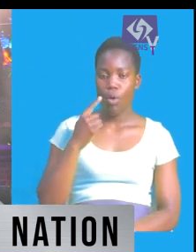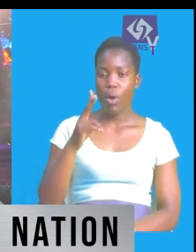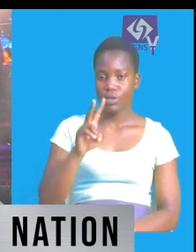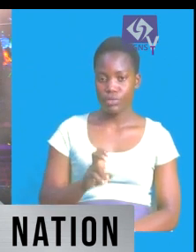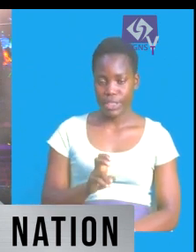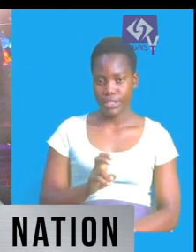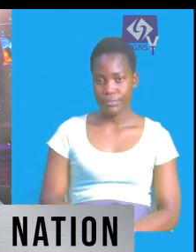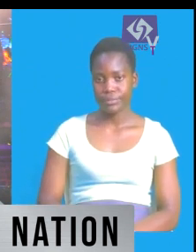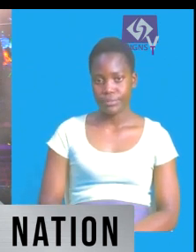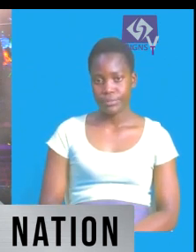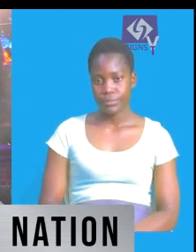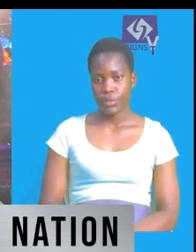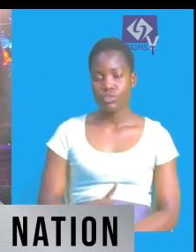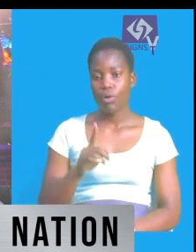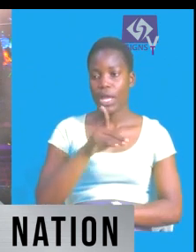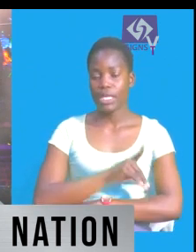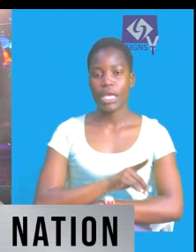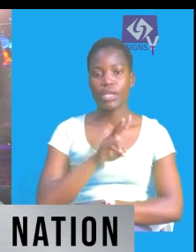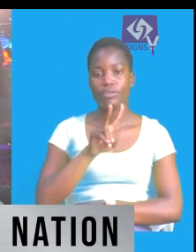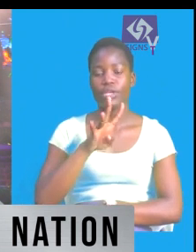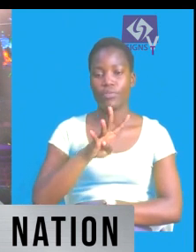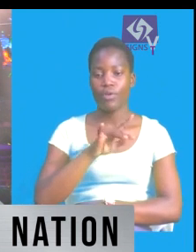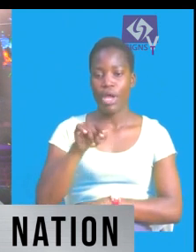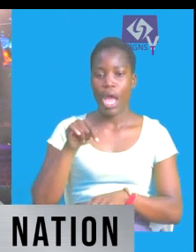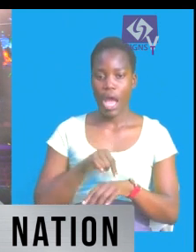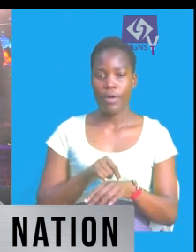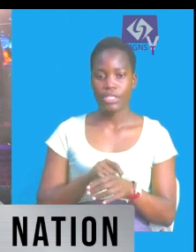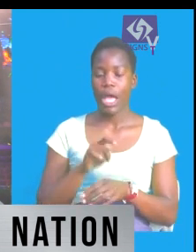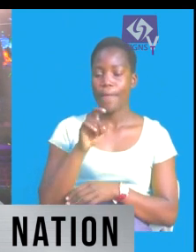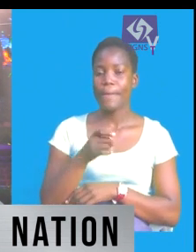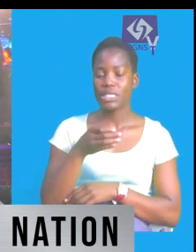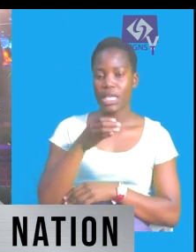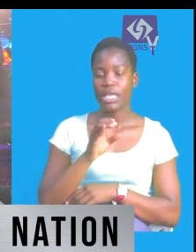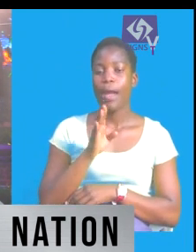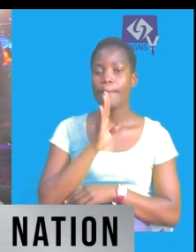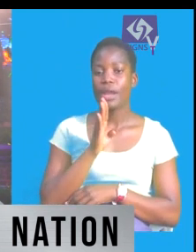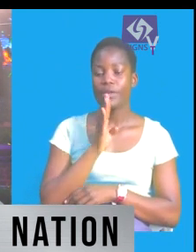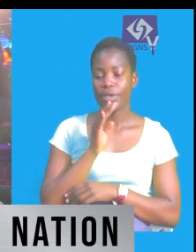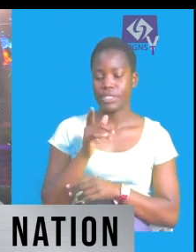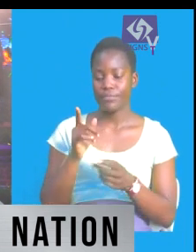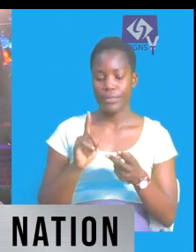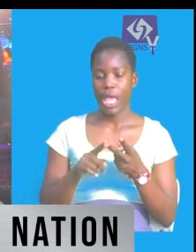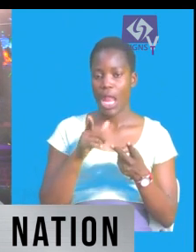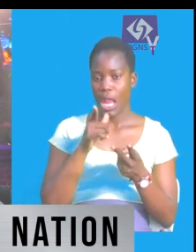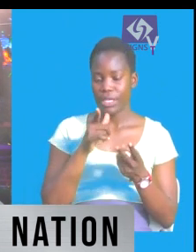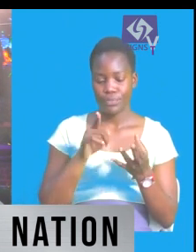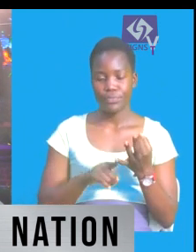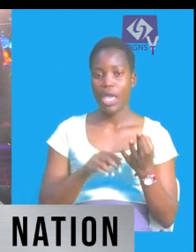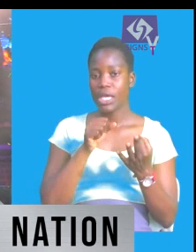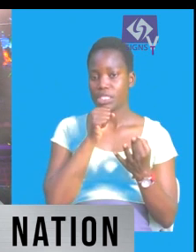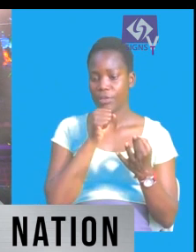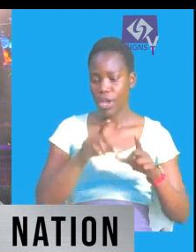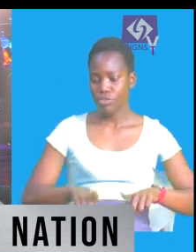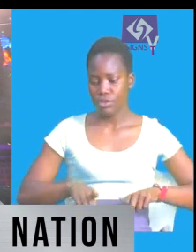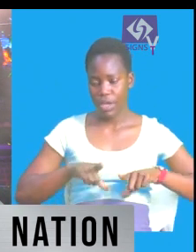dollar. So a day, in 24 hours, you have to take breakfast, you have to take lunch, you have to take supper. How do we